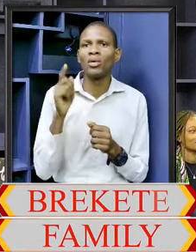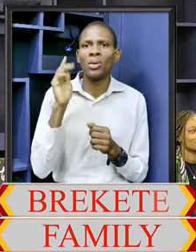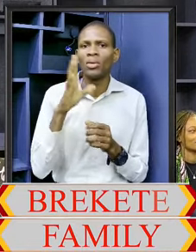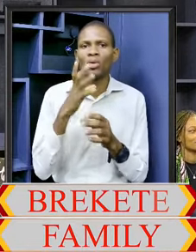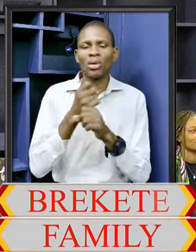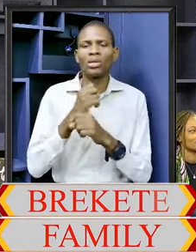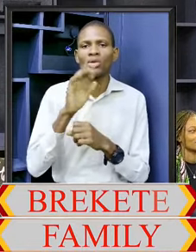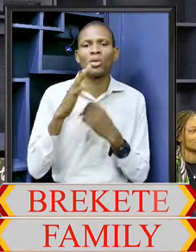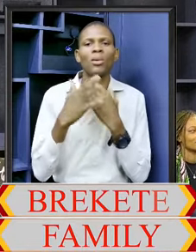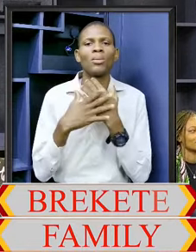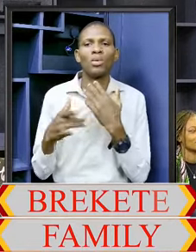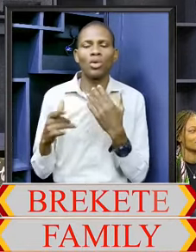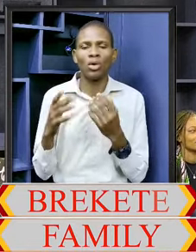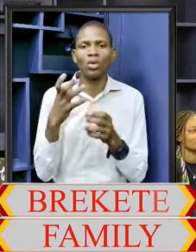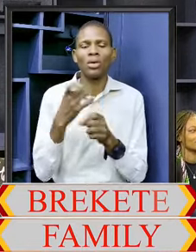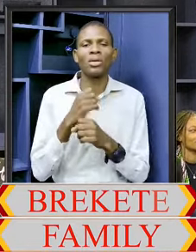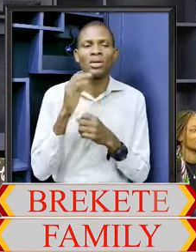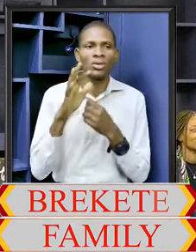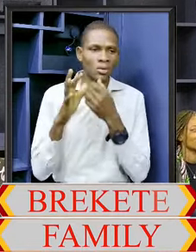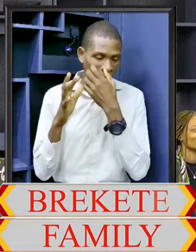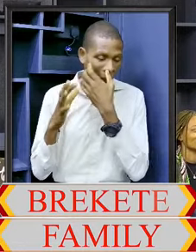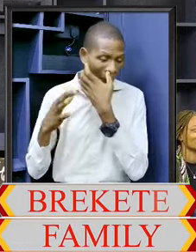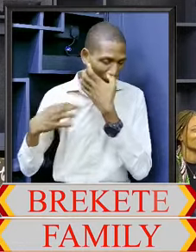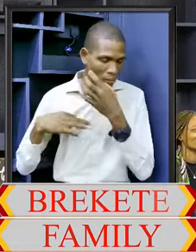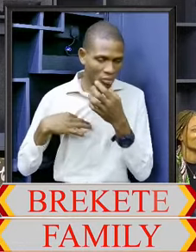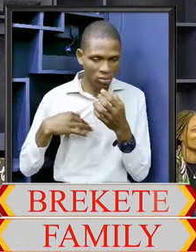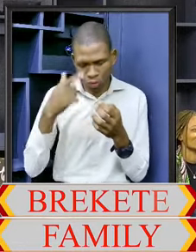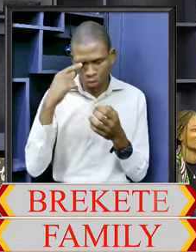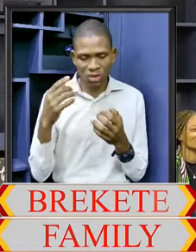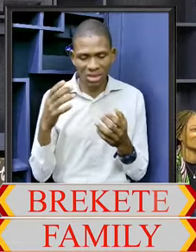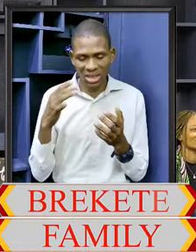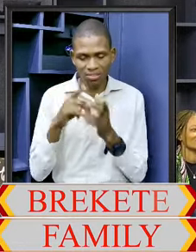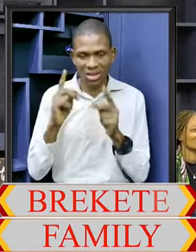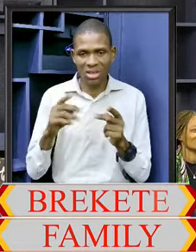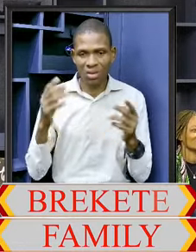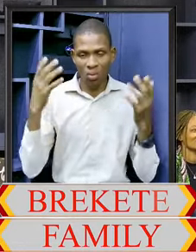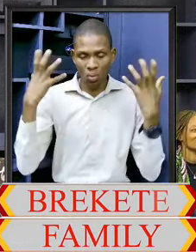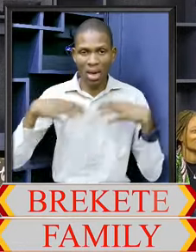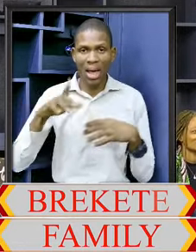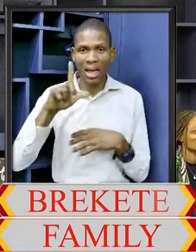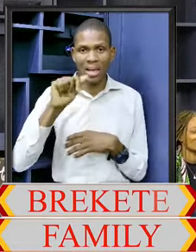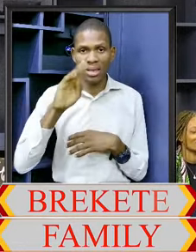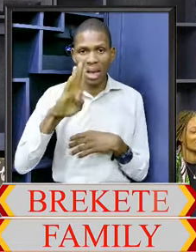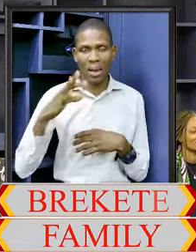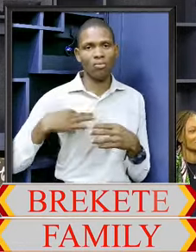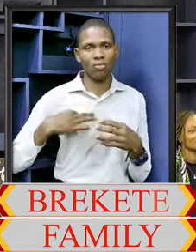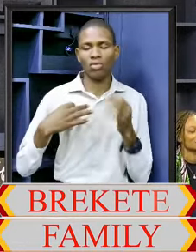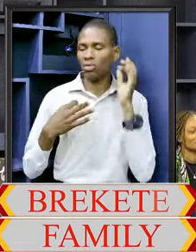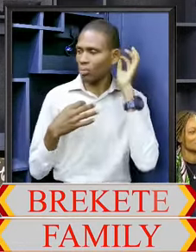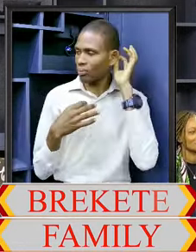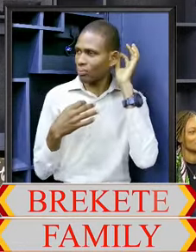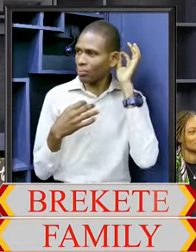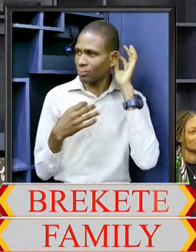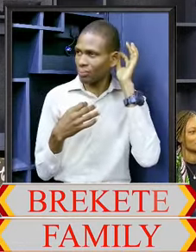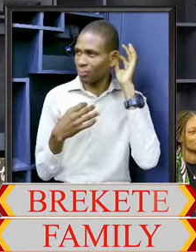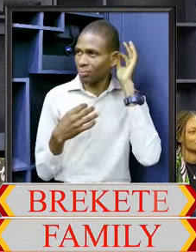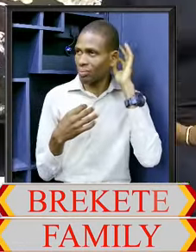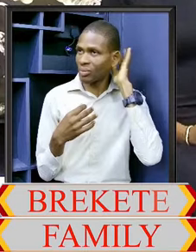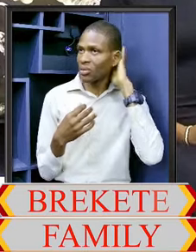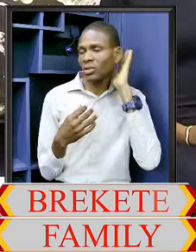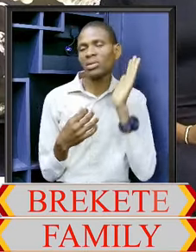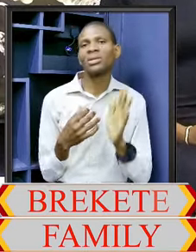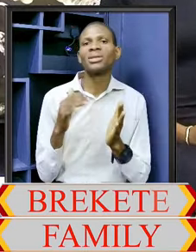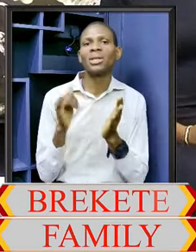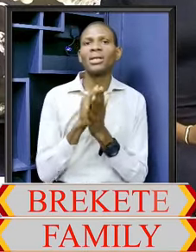blood, collect your choir for your body. Because say, they wear lab coat. Because they wear lab coat, want to test for you. Or any corner. Now, that